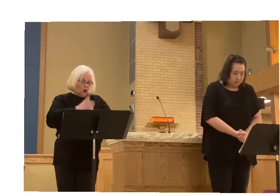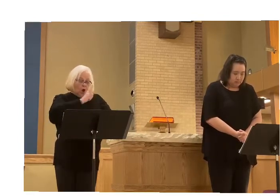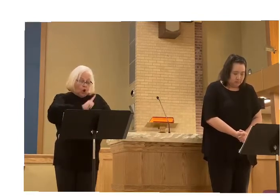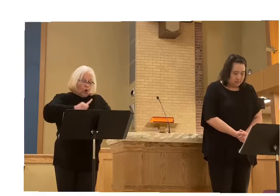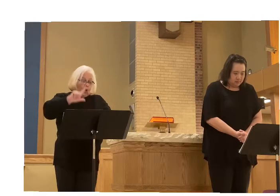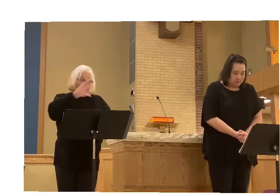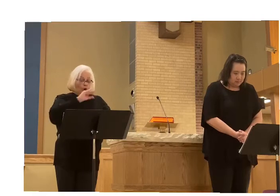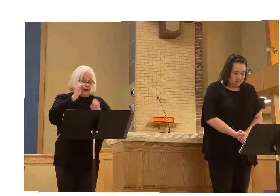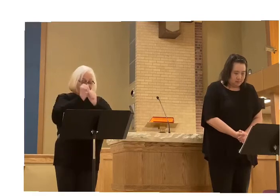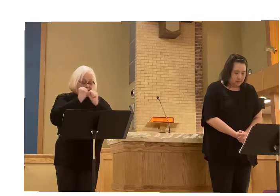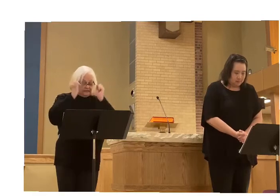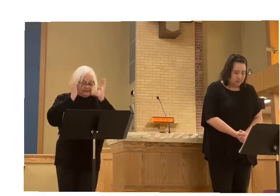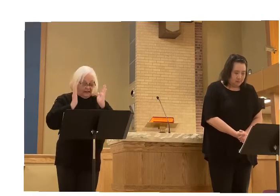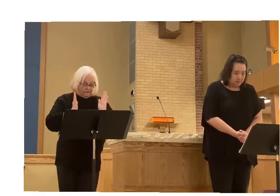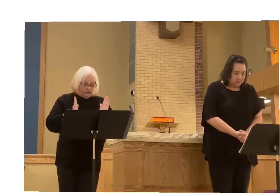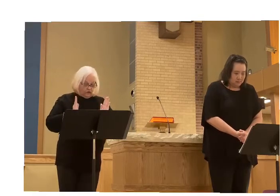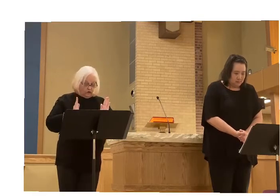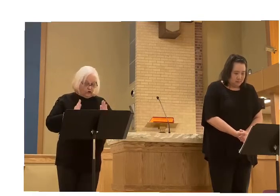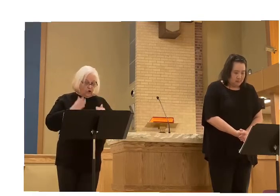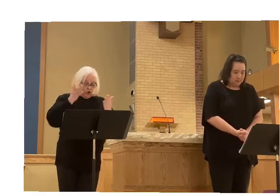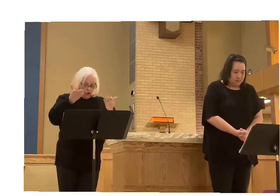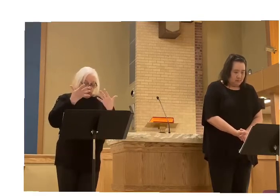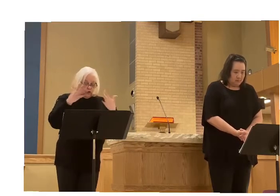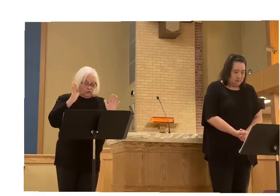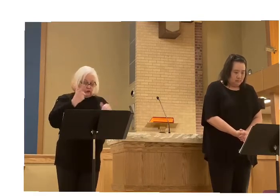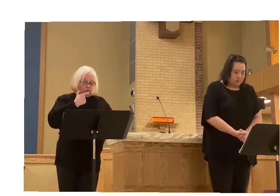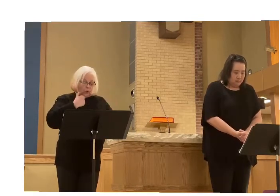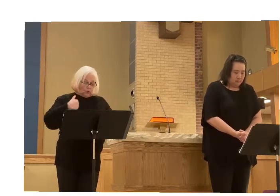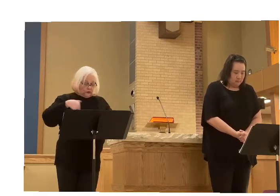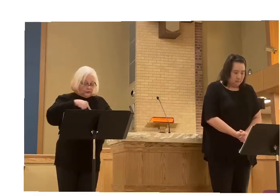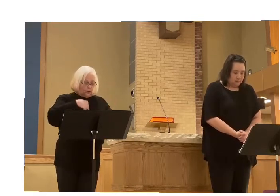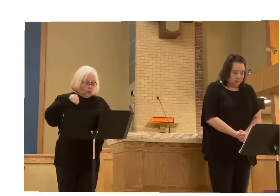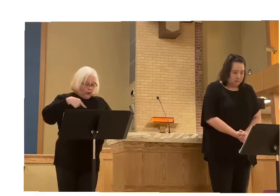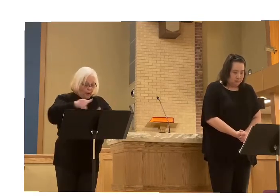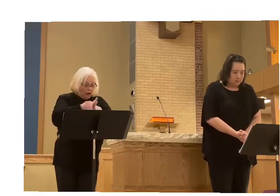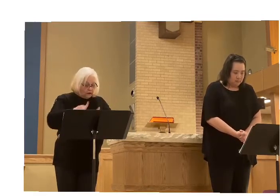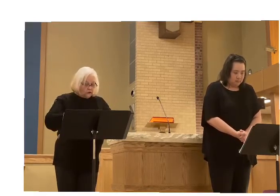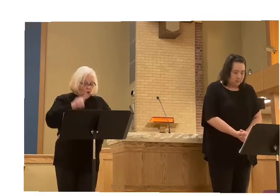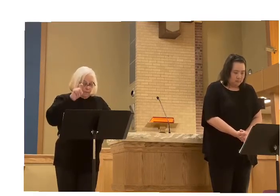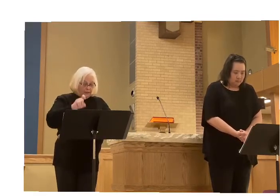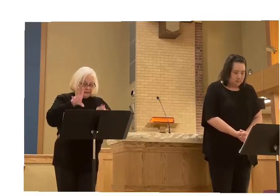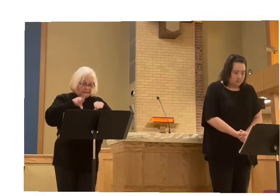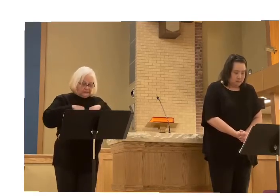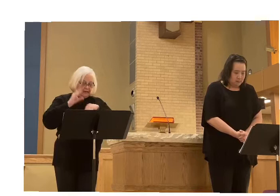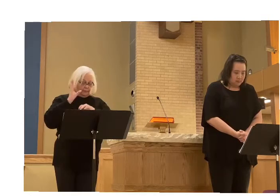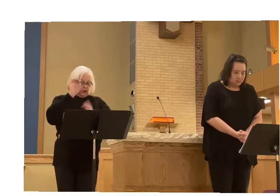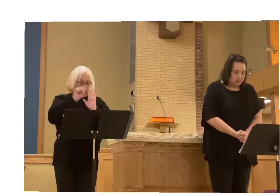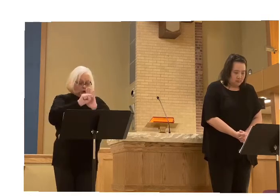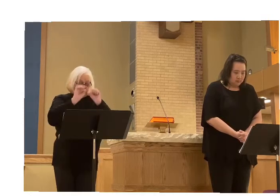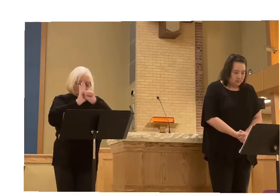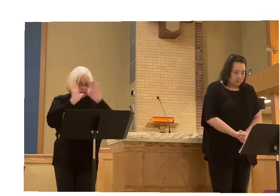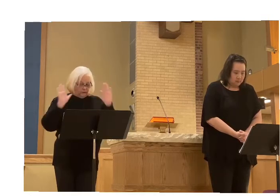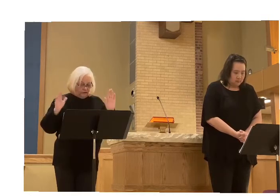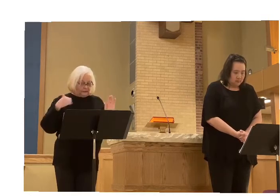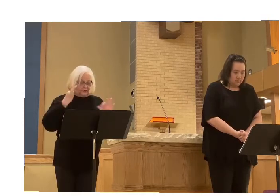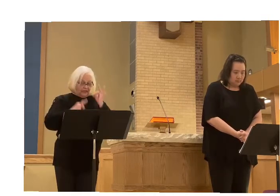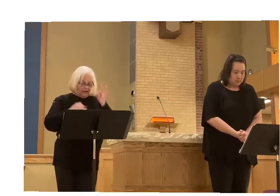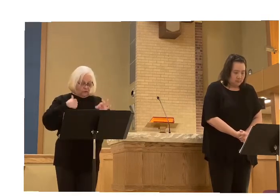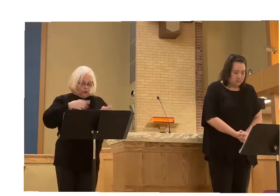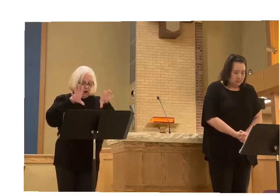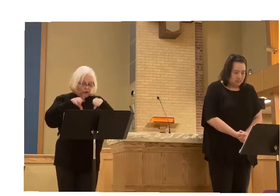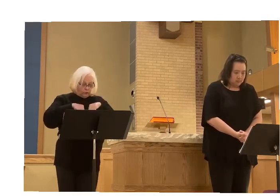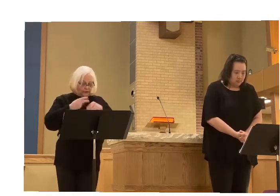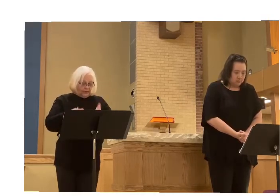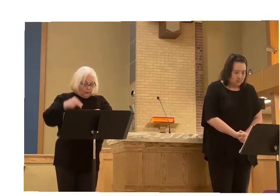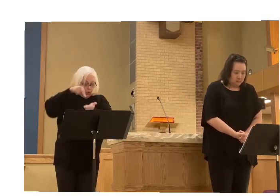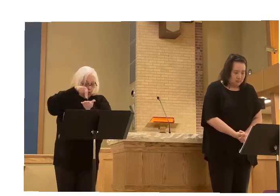Lord and Savior, you have told us that we too must accept crucifixion if we are to accept resurrection with